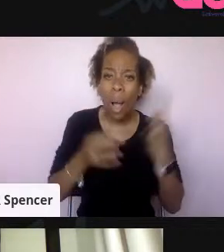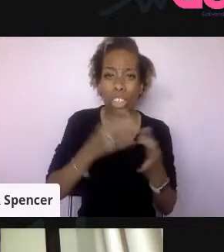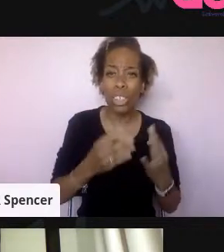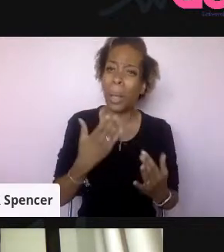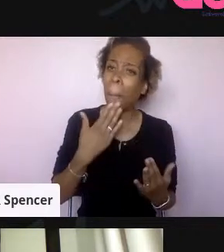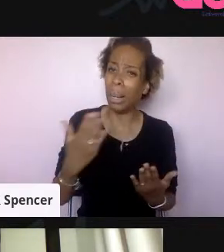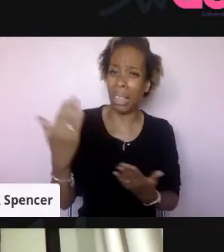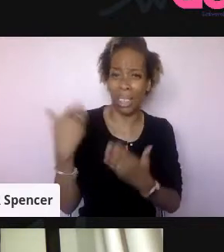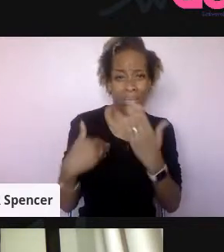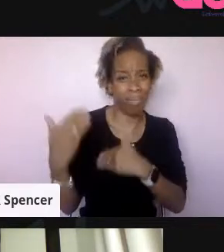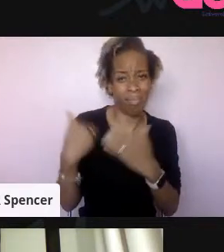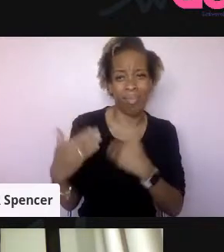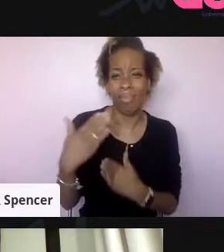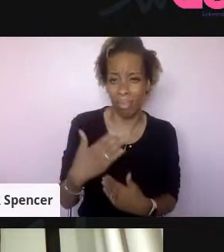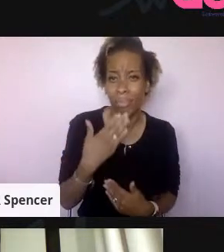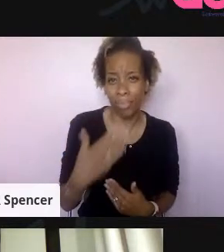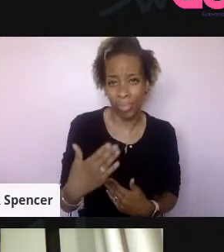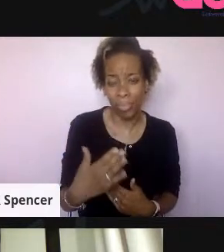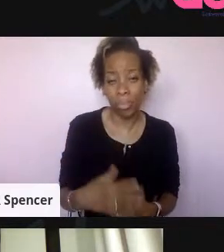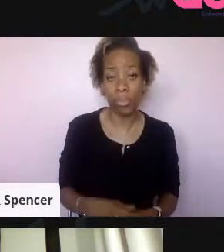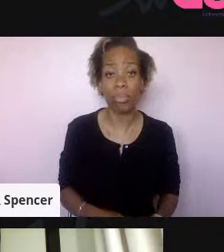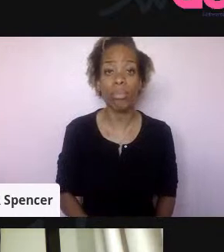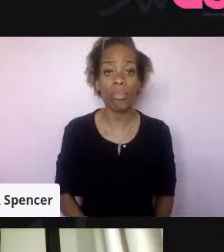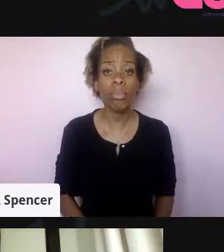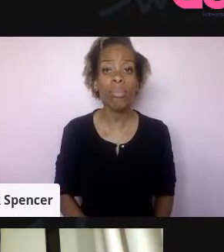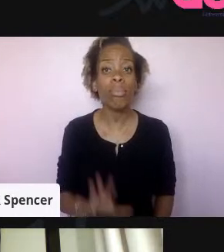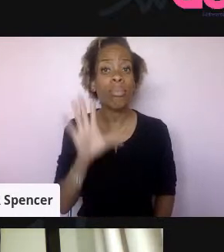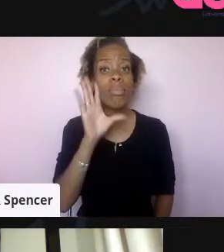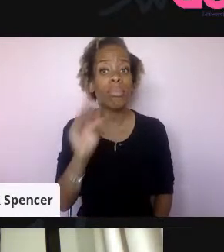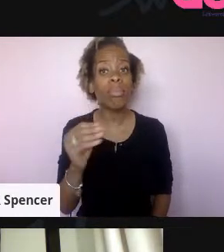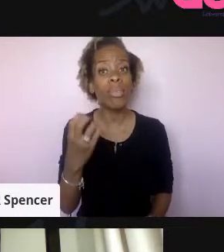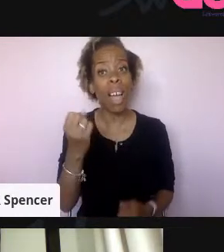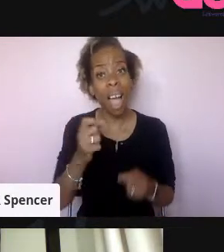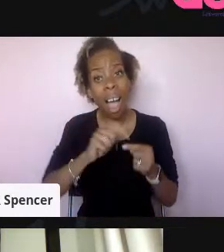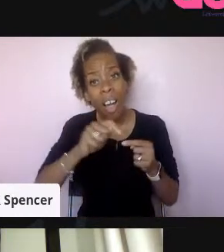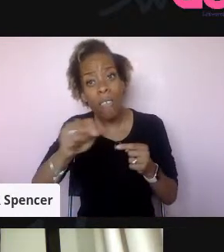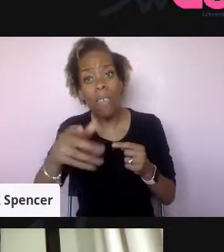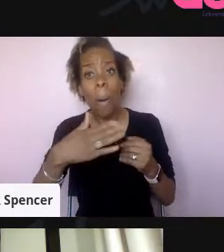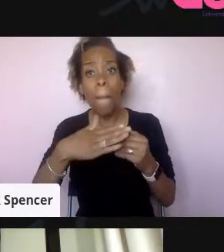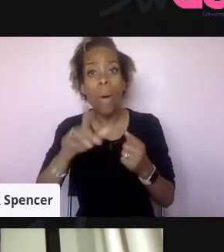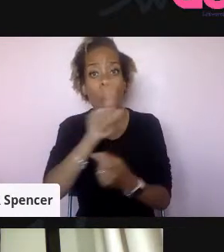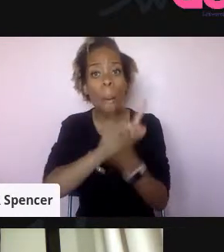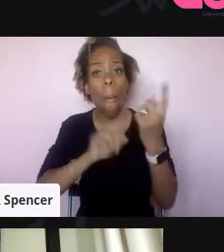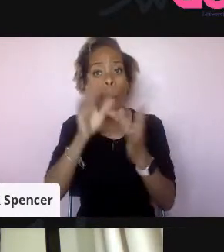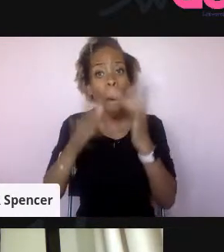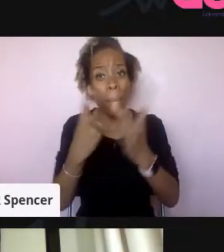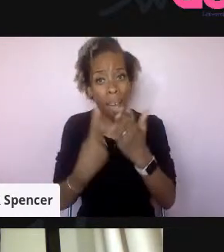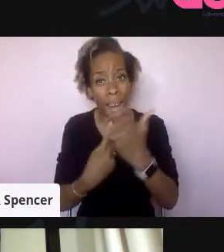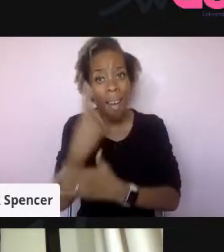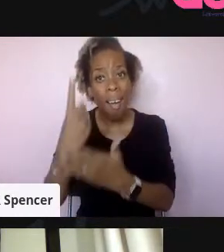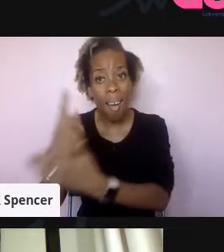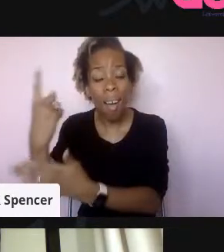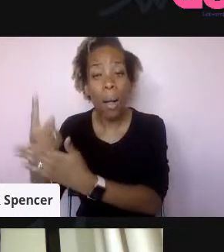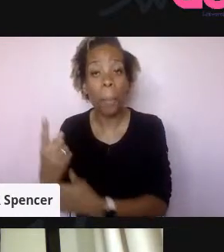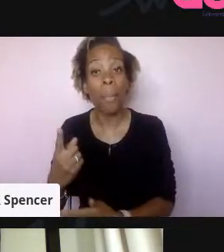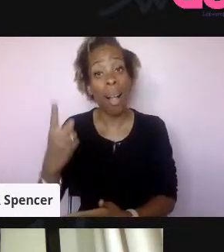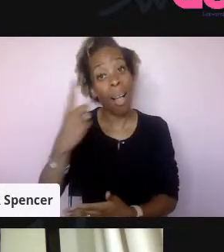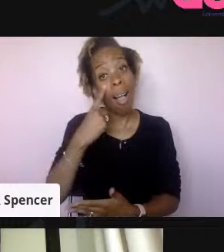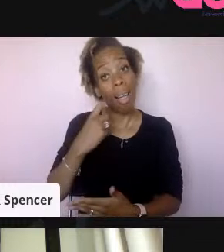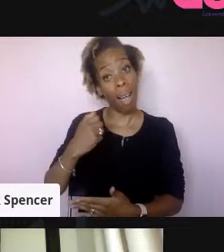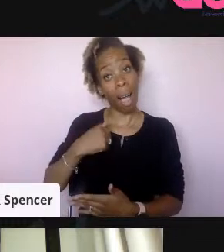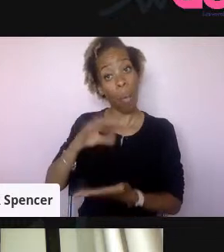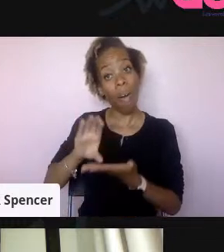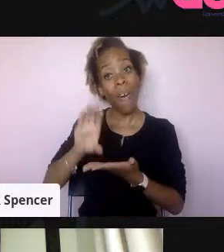touch. There are also a few other excellent webinars out there to tune into. If you visit the Fund the Future